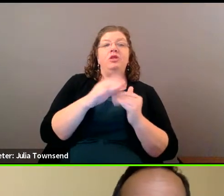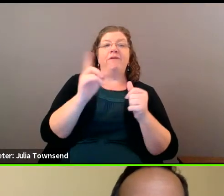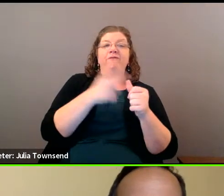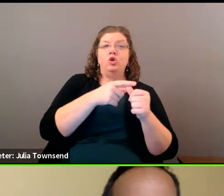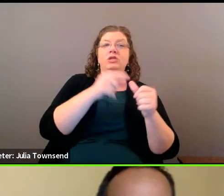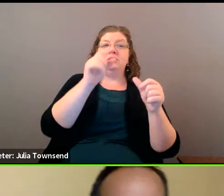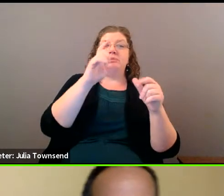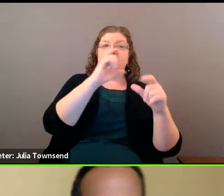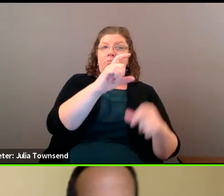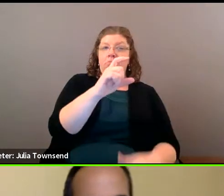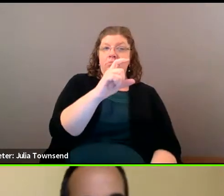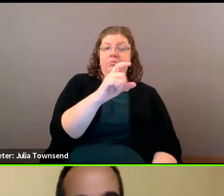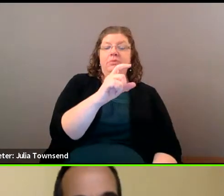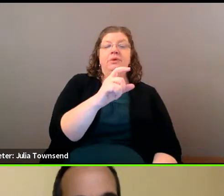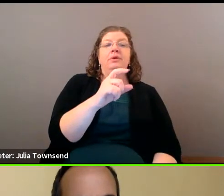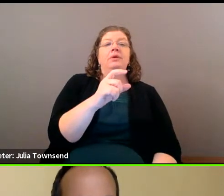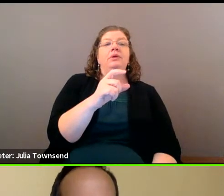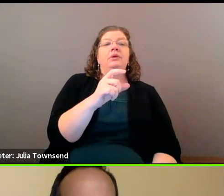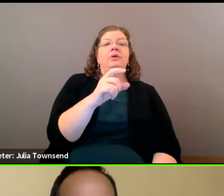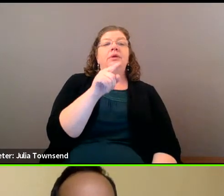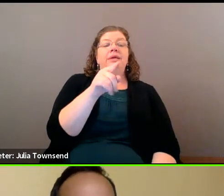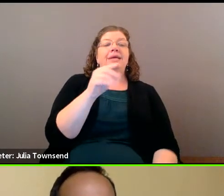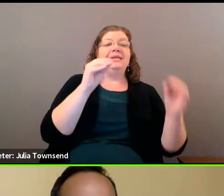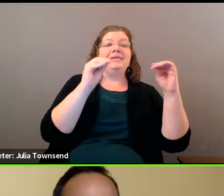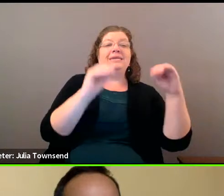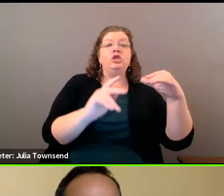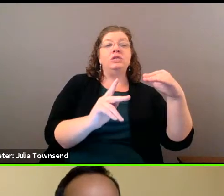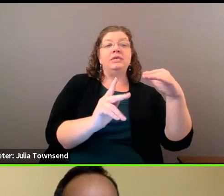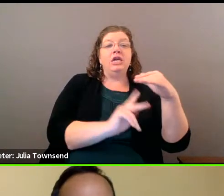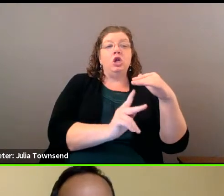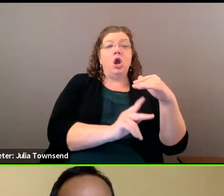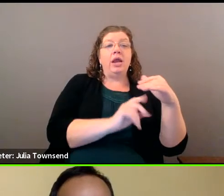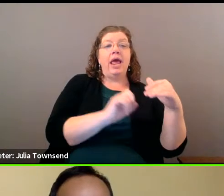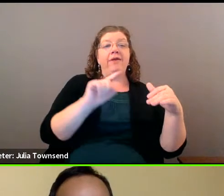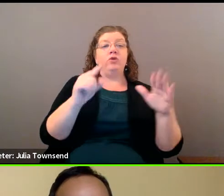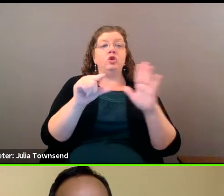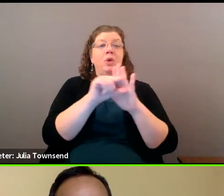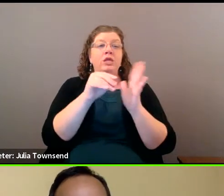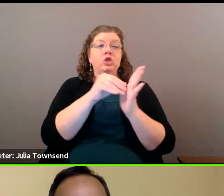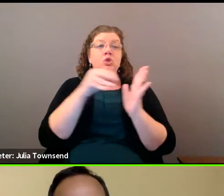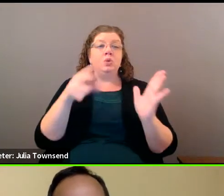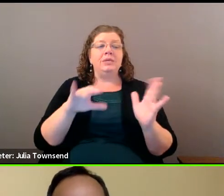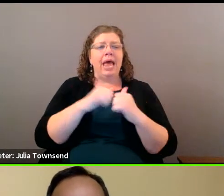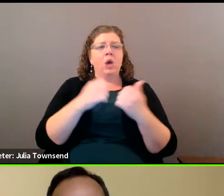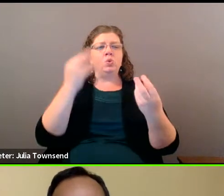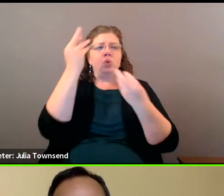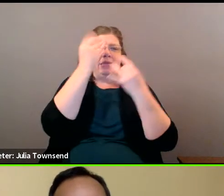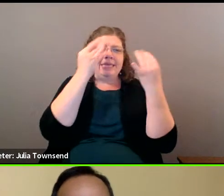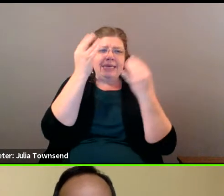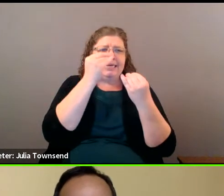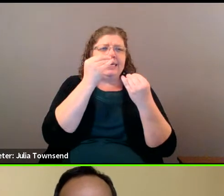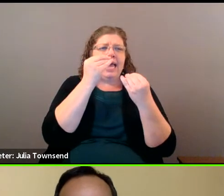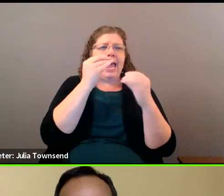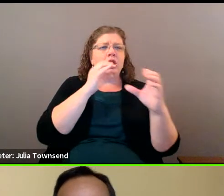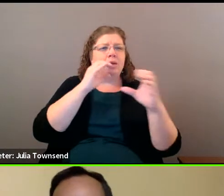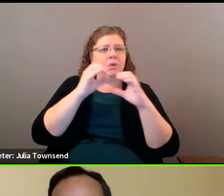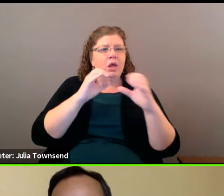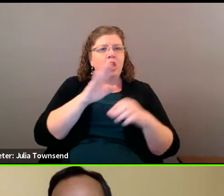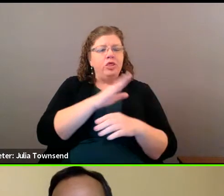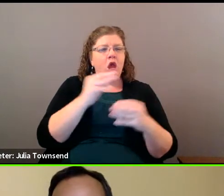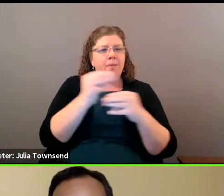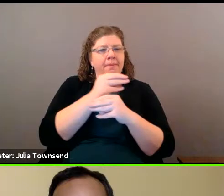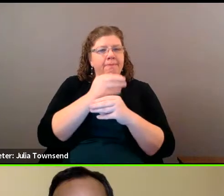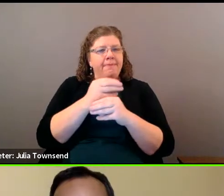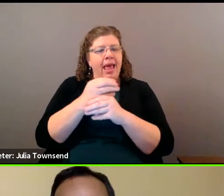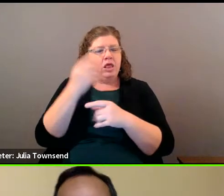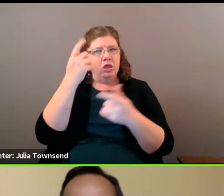Post-it, where it says, teaches kindergarten and first grade students how to think and communicate their